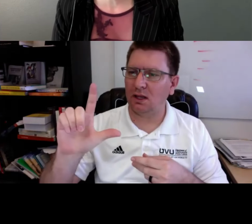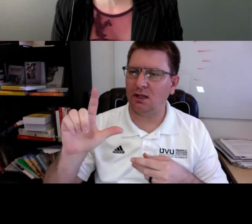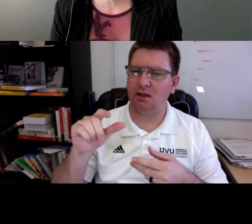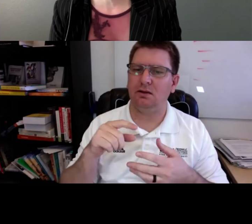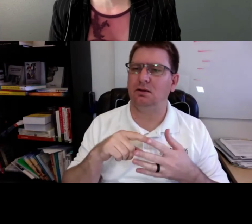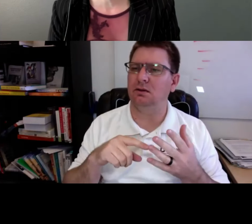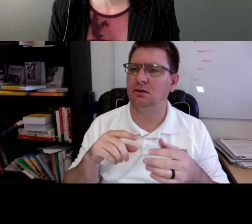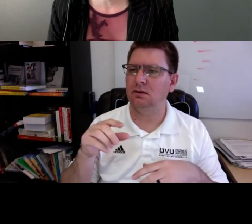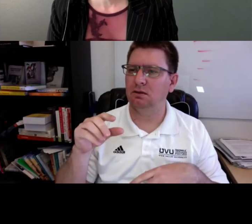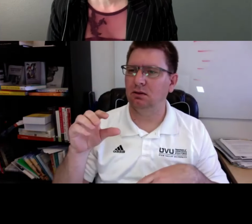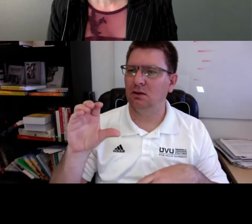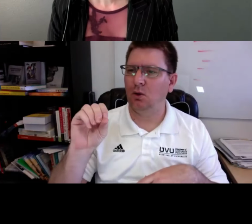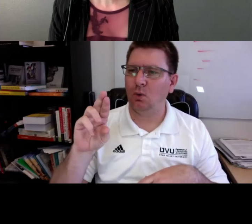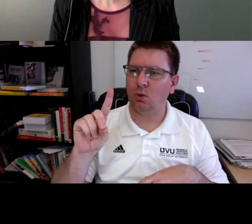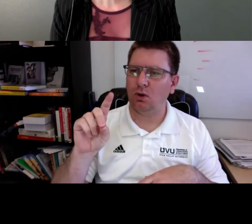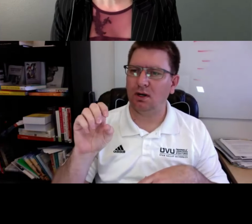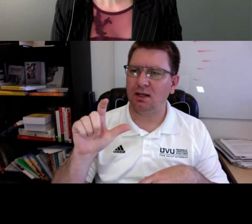to go outside.